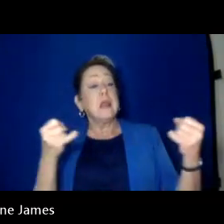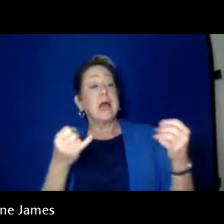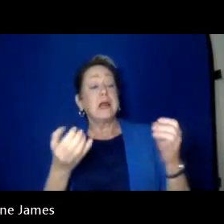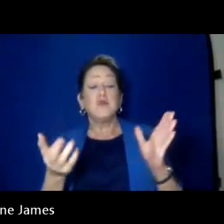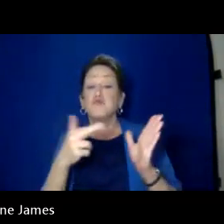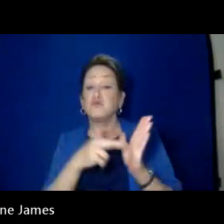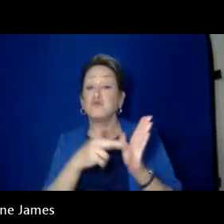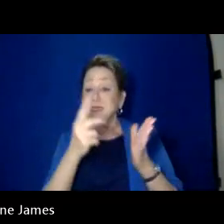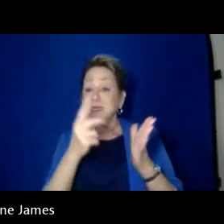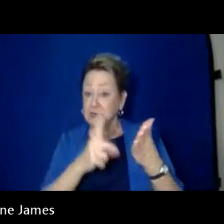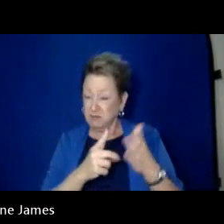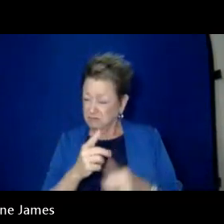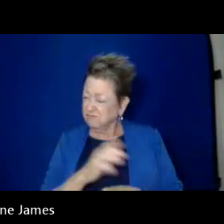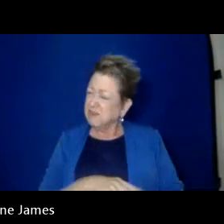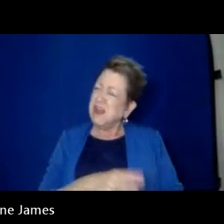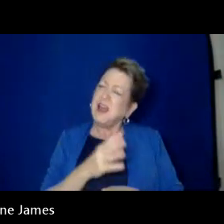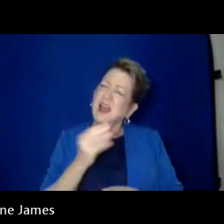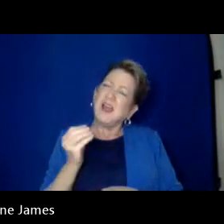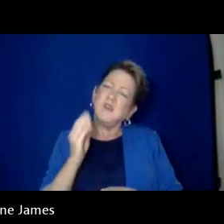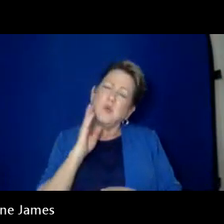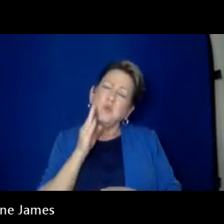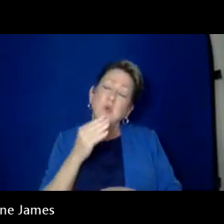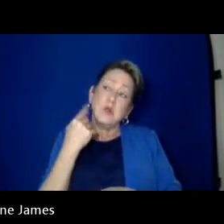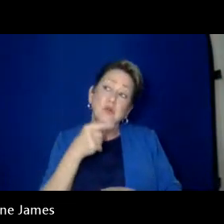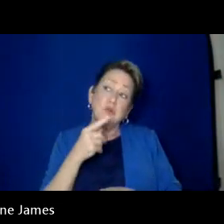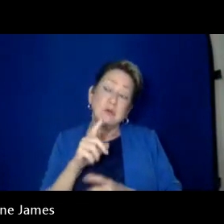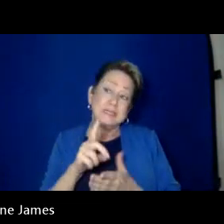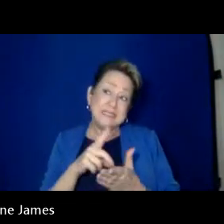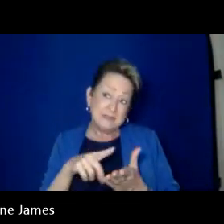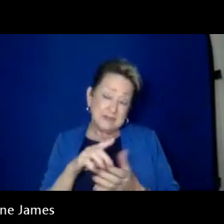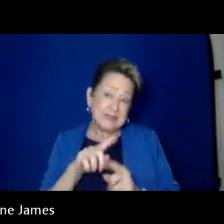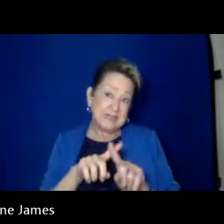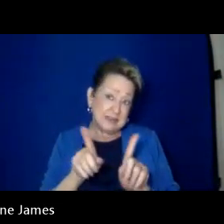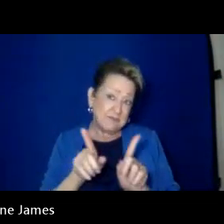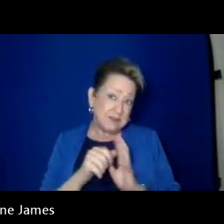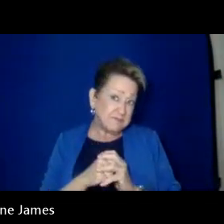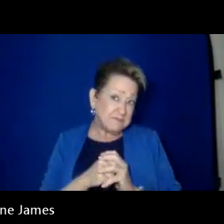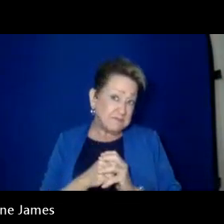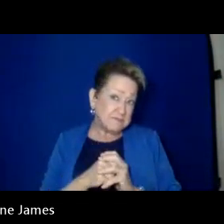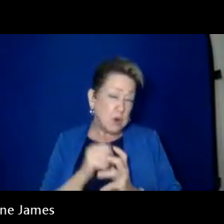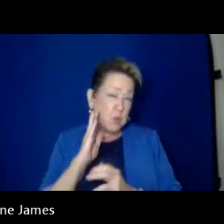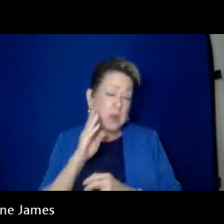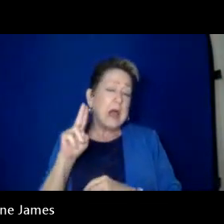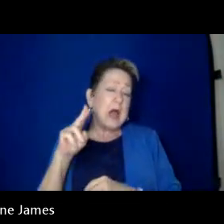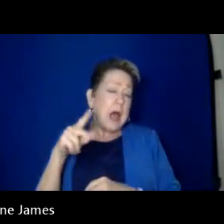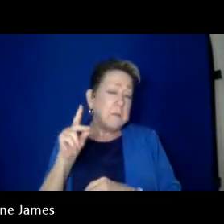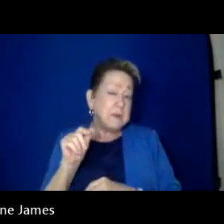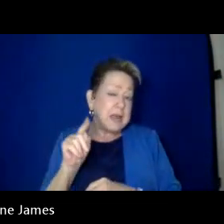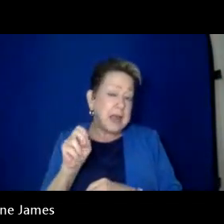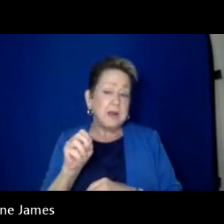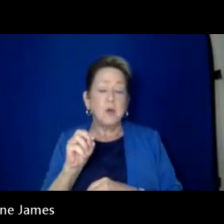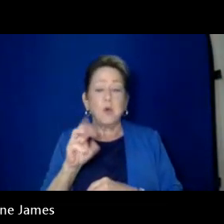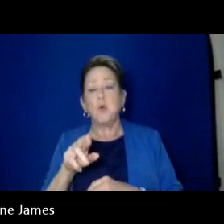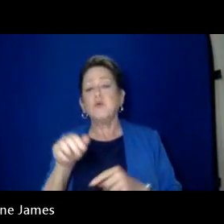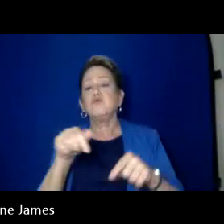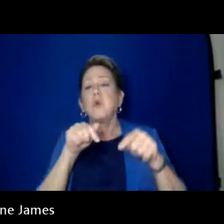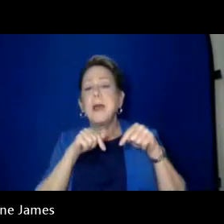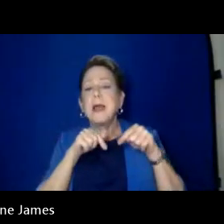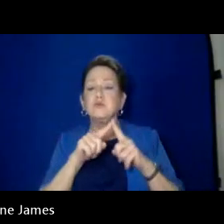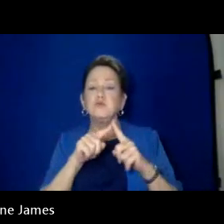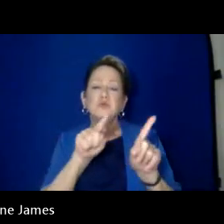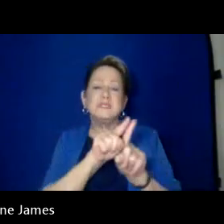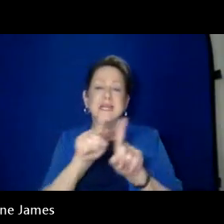And will that potentially look different than when it was looking like when we paused it? Like, will that be updated, or will we go back to kind of the same